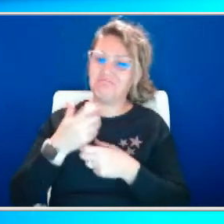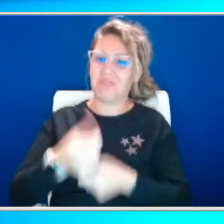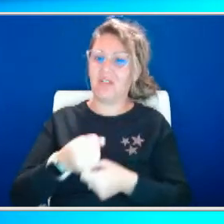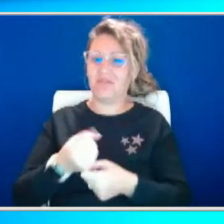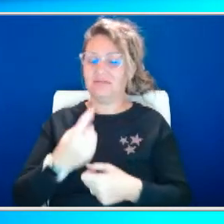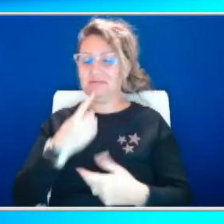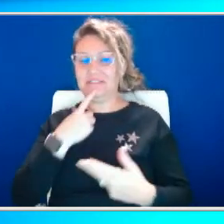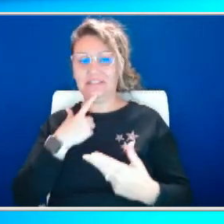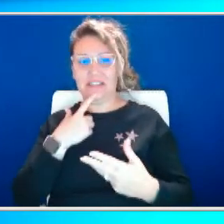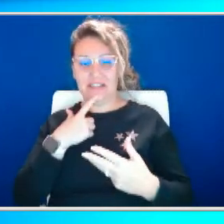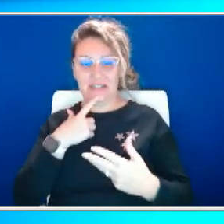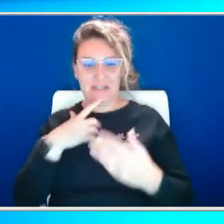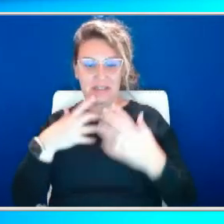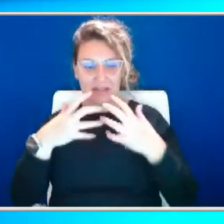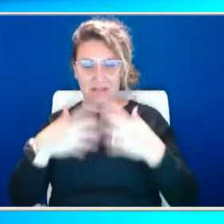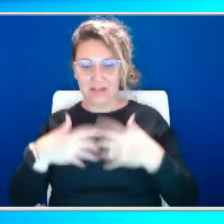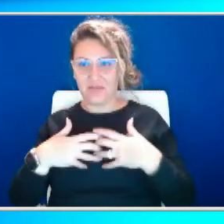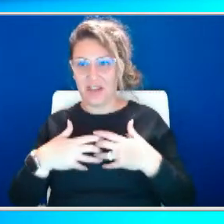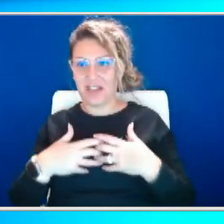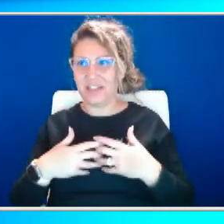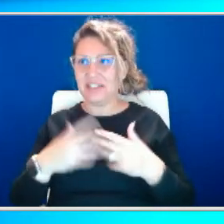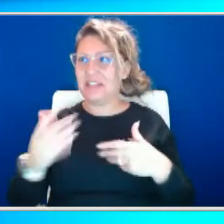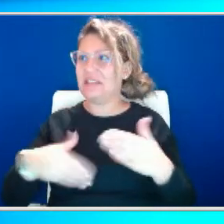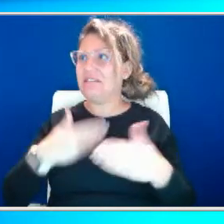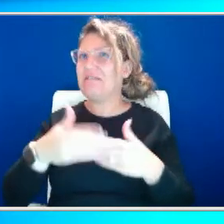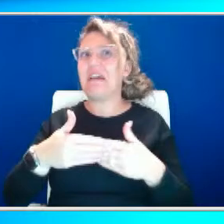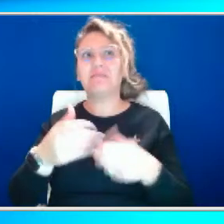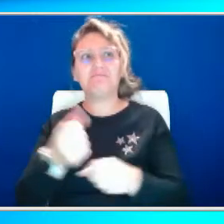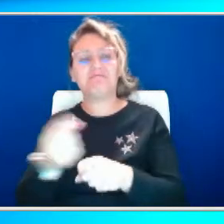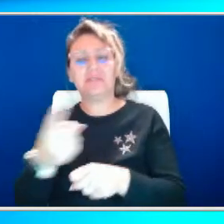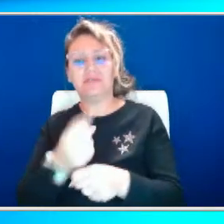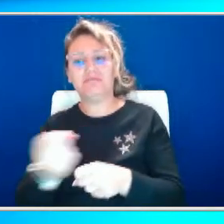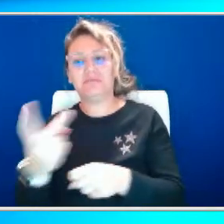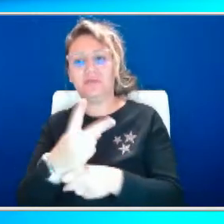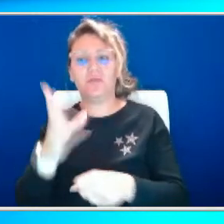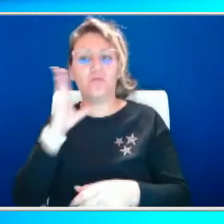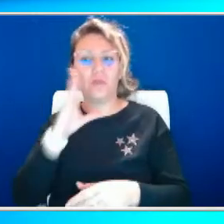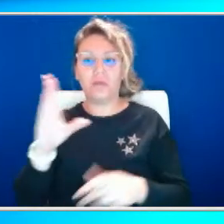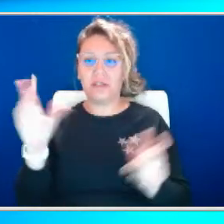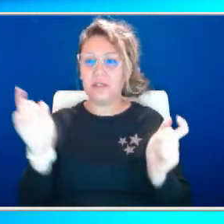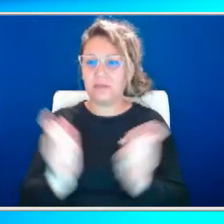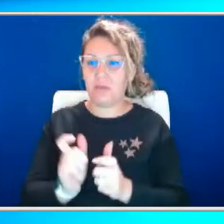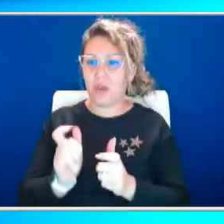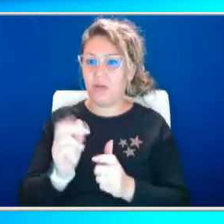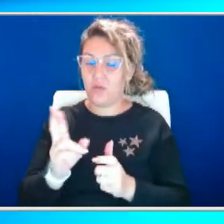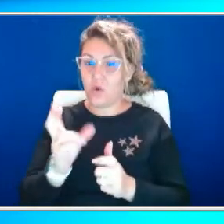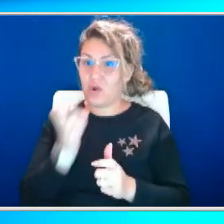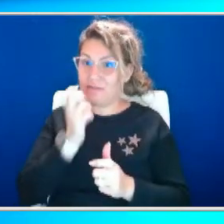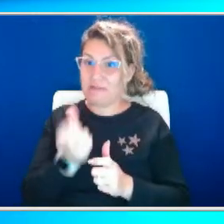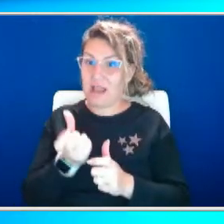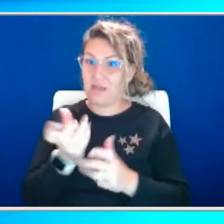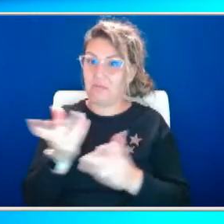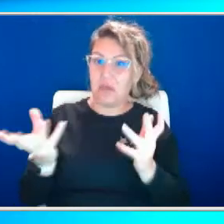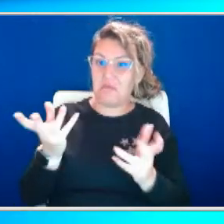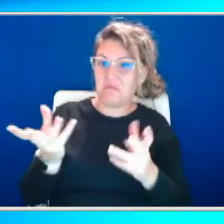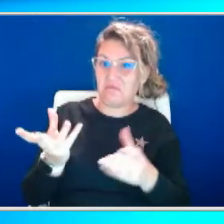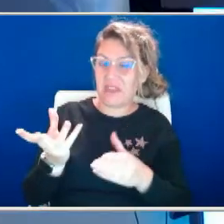you know, in the next 1 to 3 years will be even smaller, potentially not even be implanted in the body, maybe powered by an external